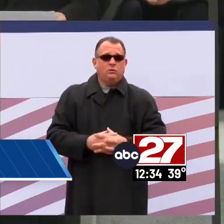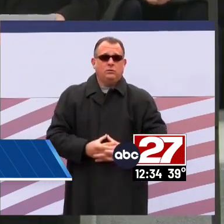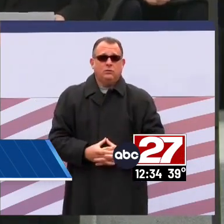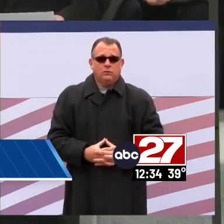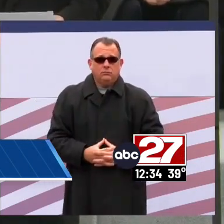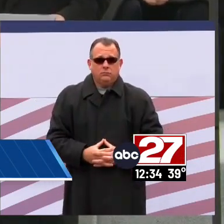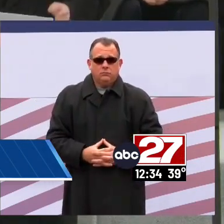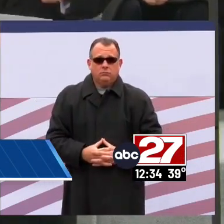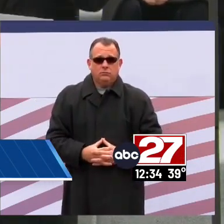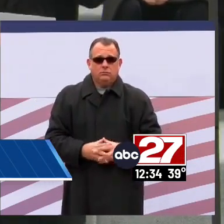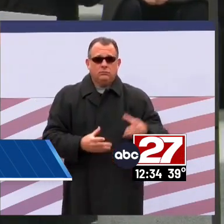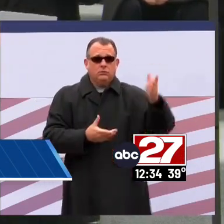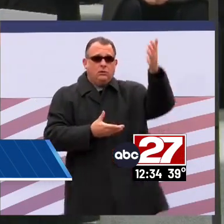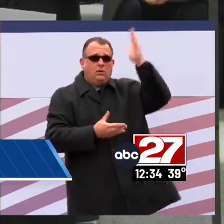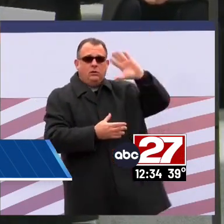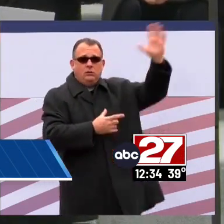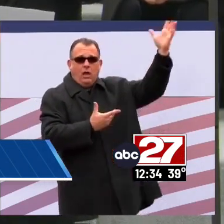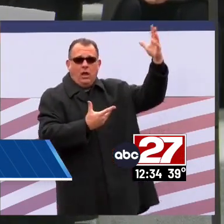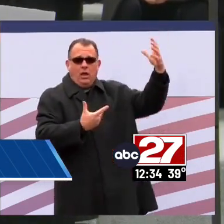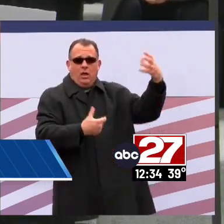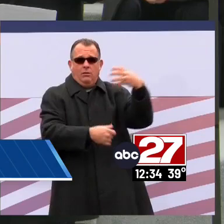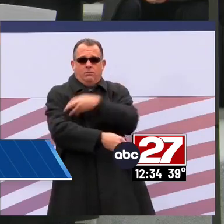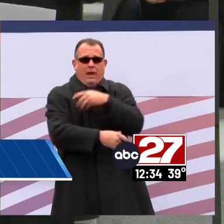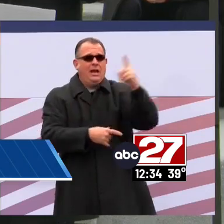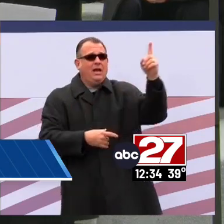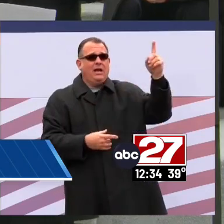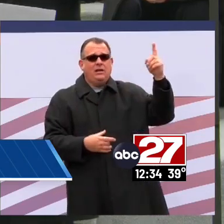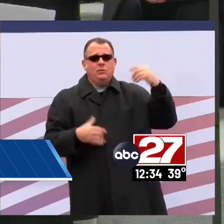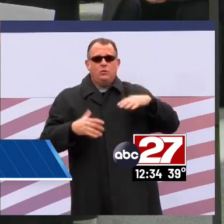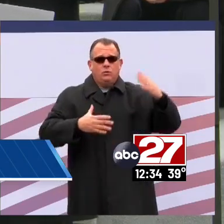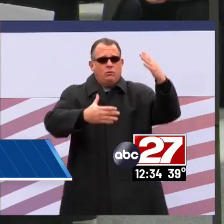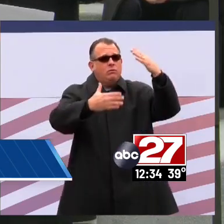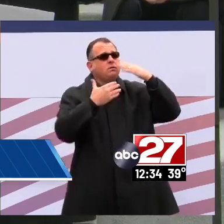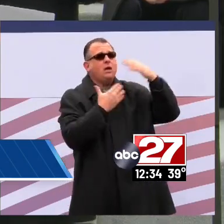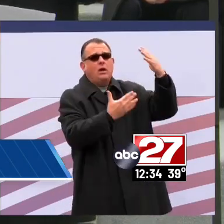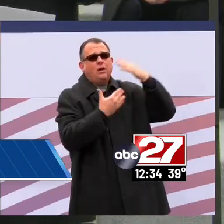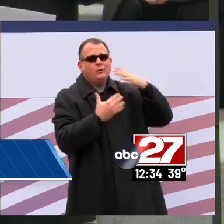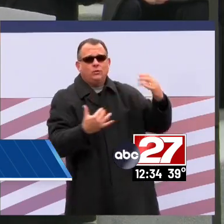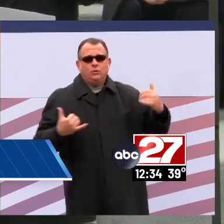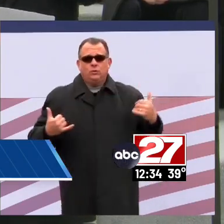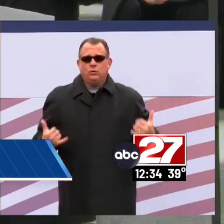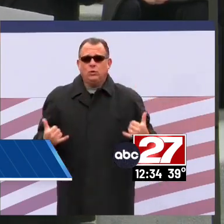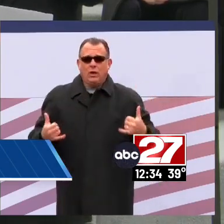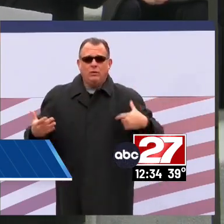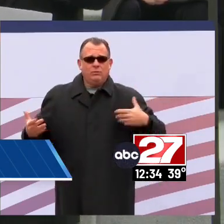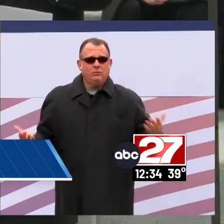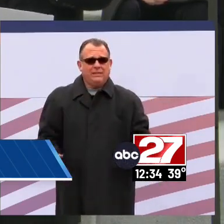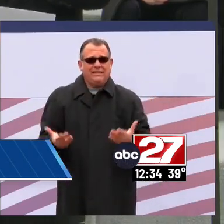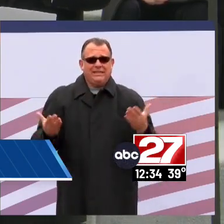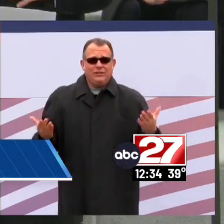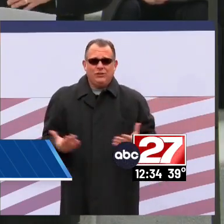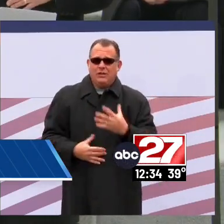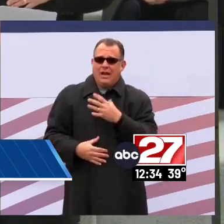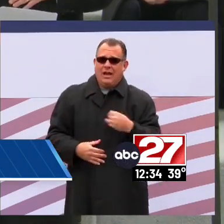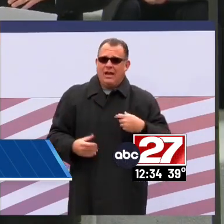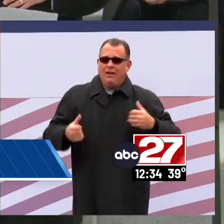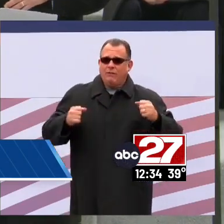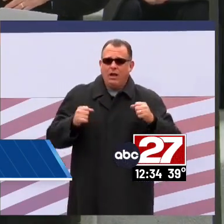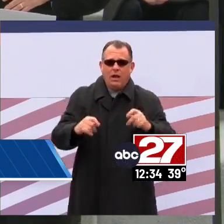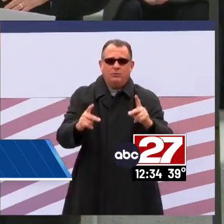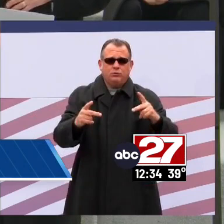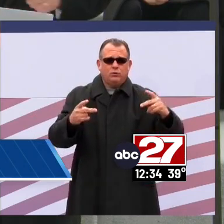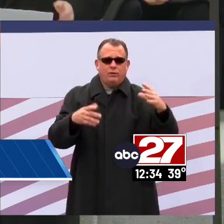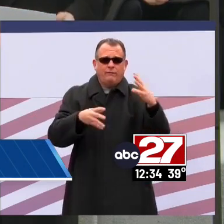Almighty God, we give you thanks for this day and for the opportunity, O God, to share in this significant